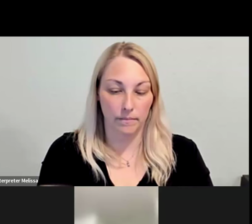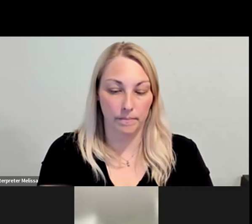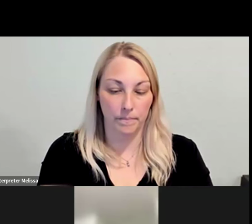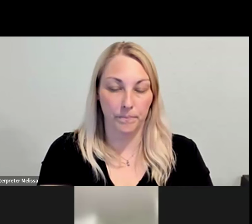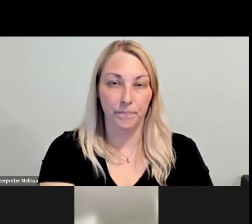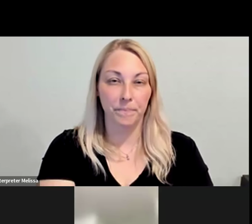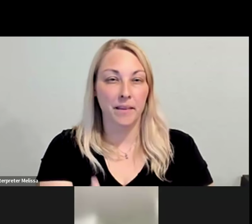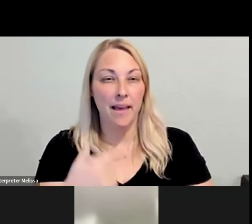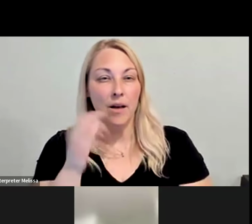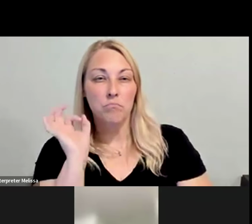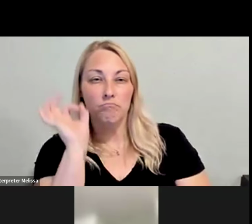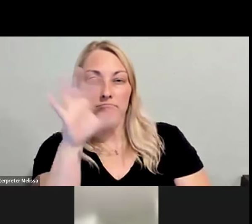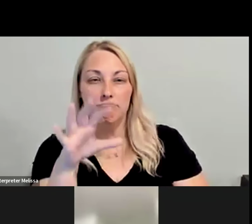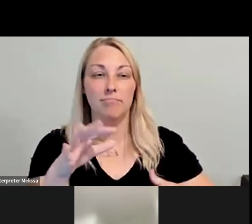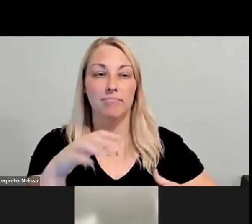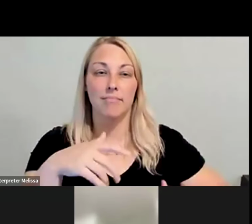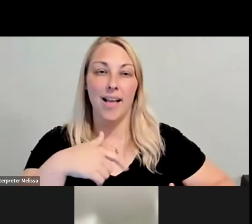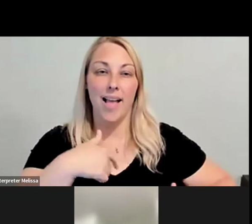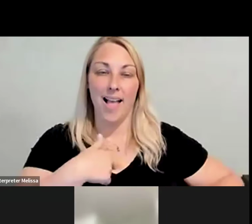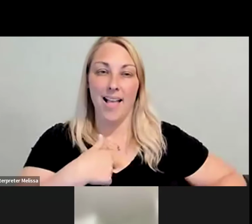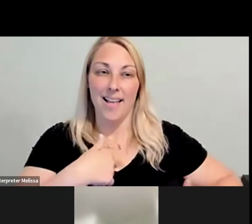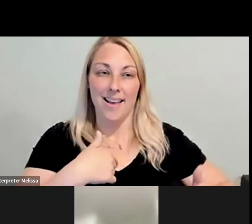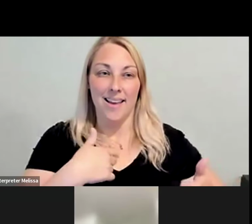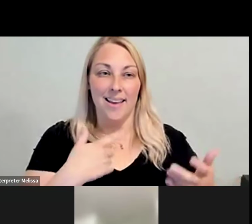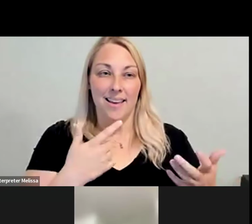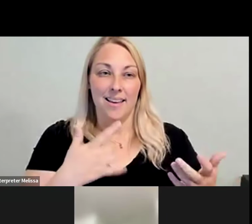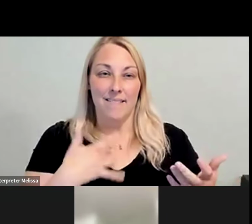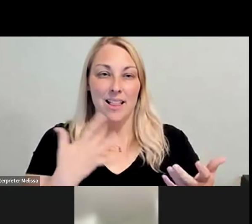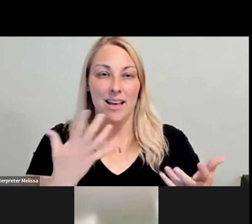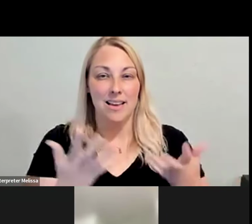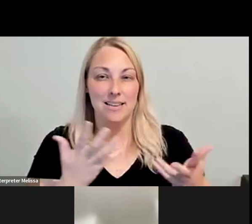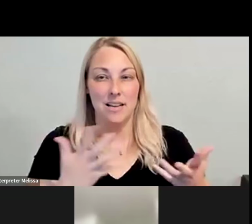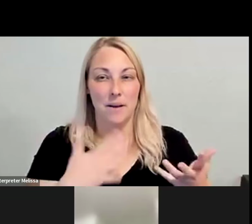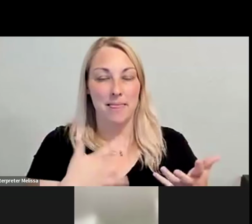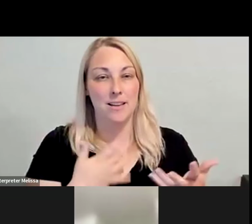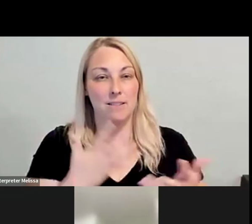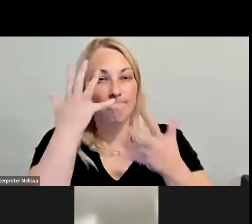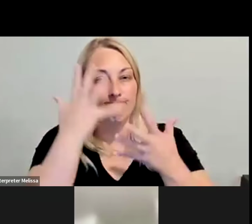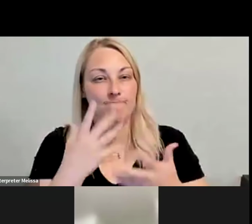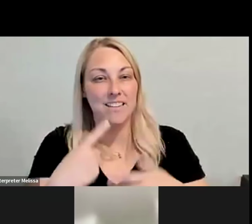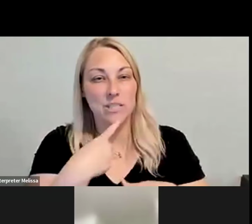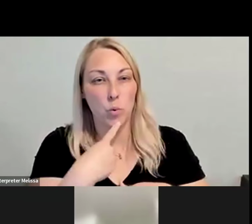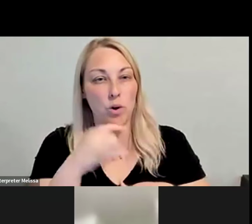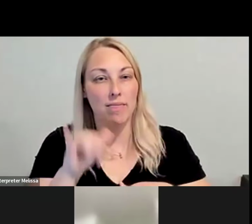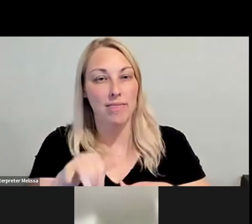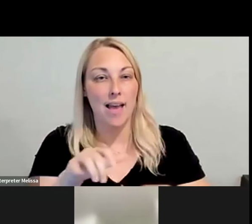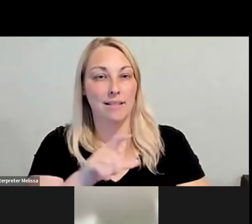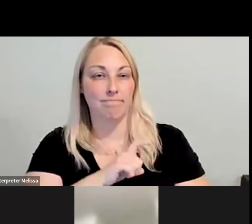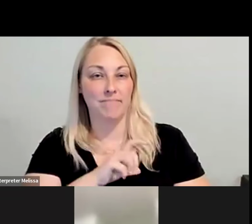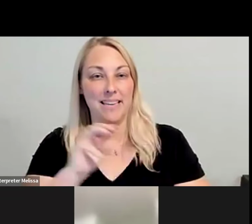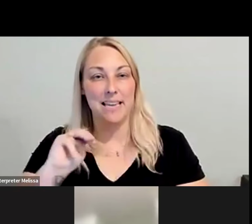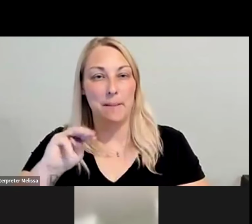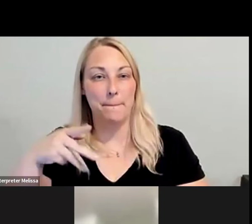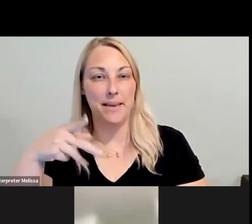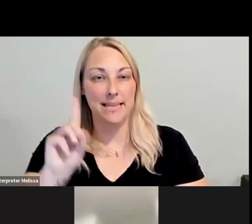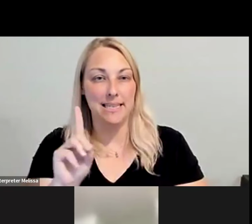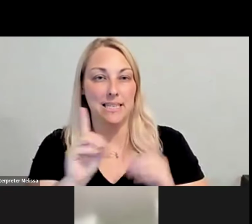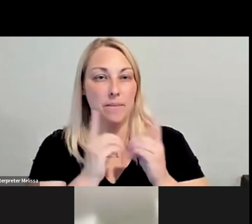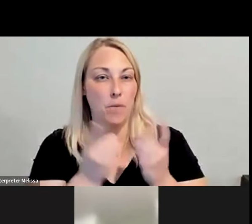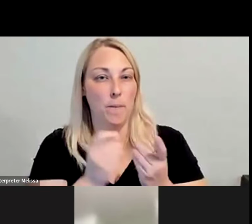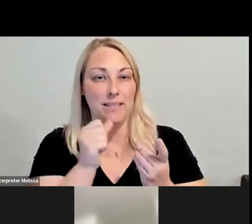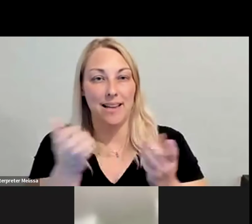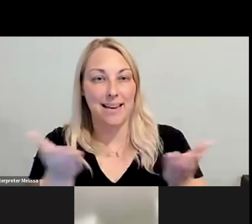just had a lot going on for them not to show up 2 months in a row to our community meeting. So just putting that bug